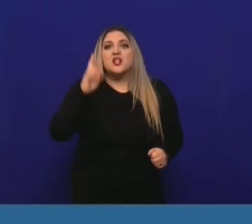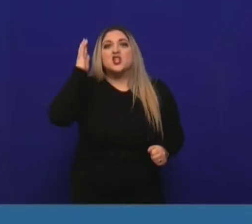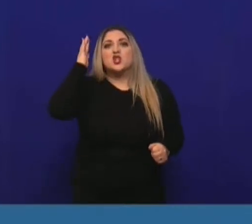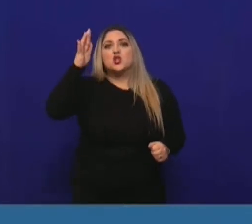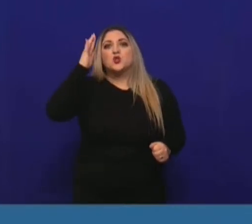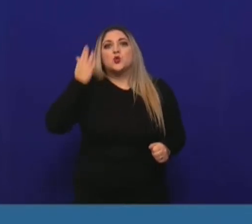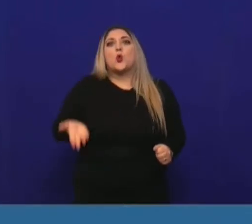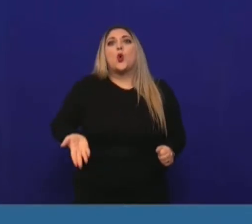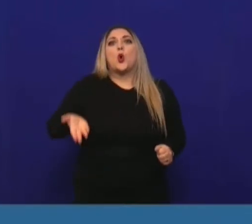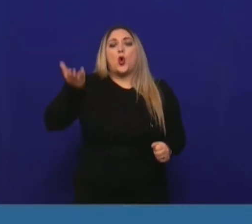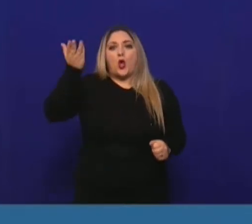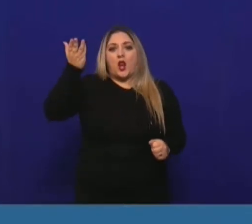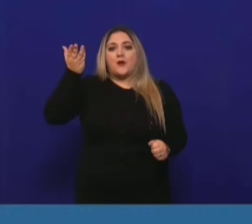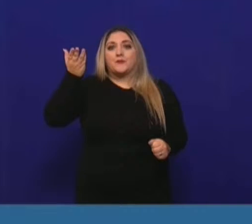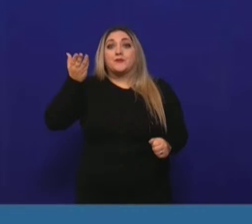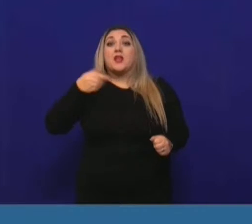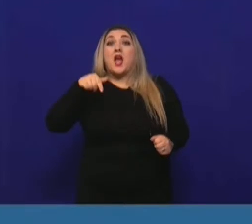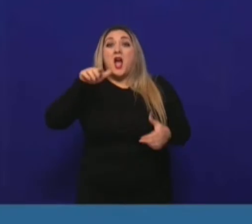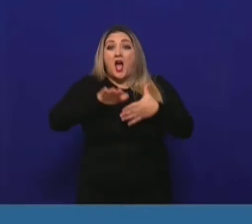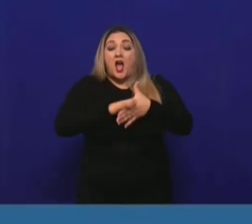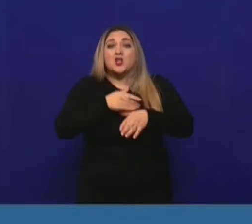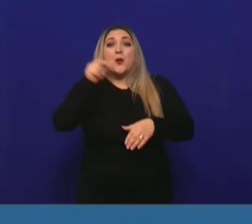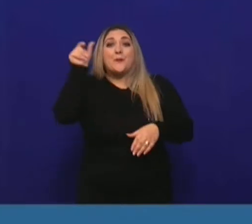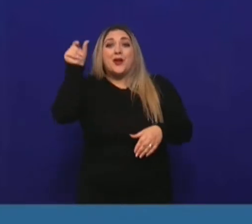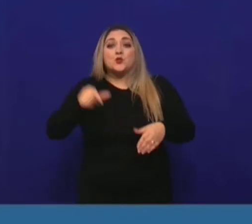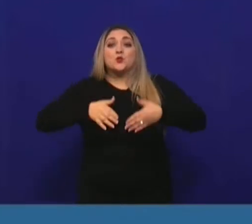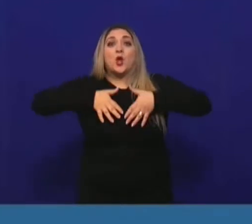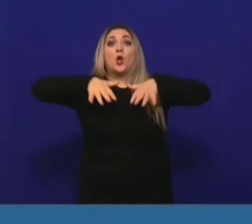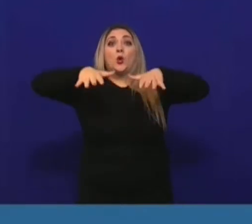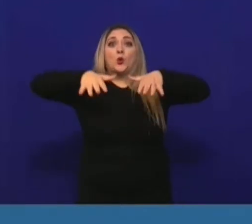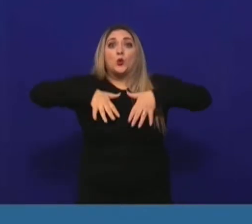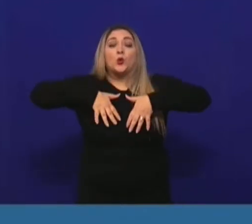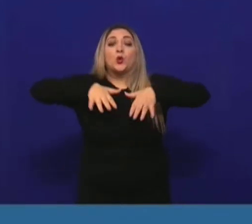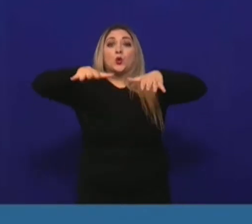jekk dak il-persuna jkun pożittiv għandu iktar ċans li